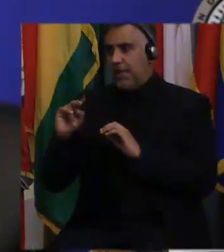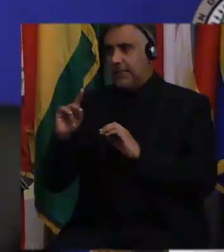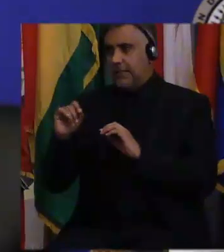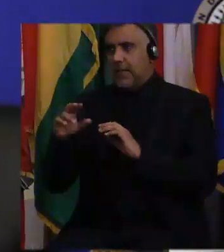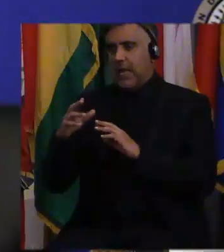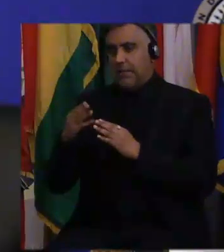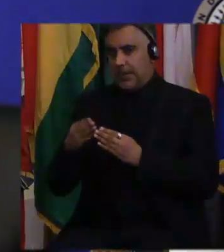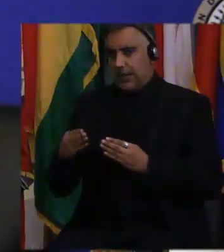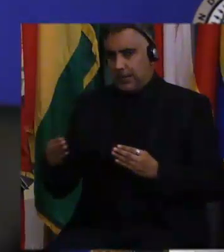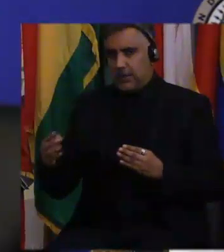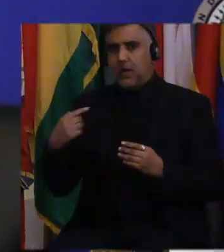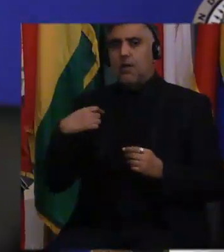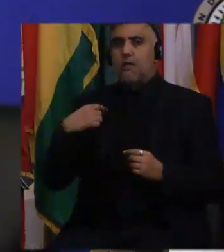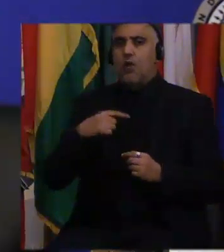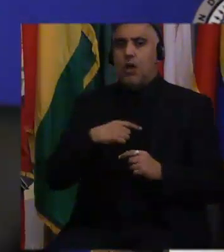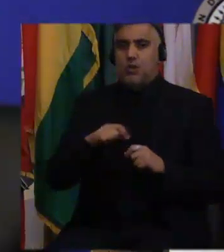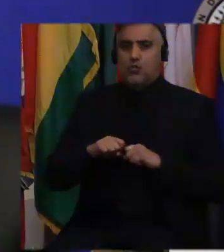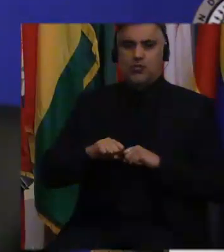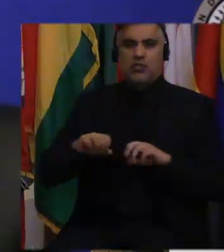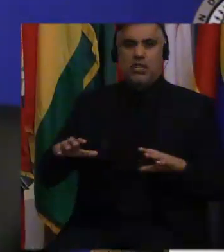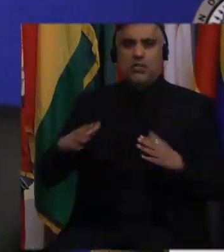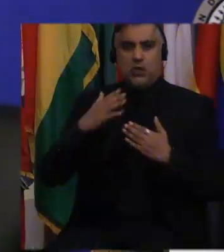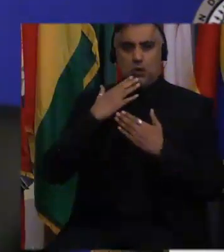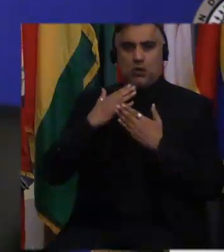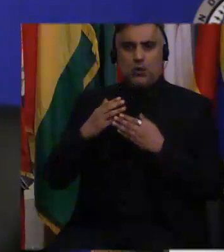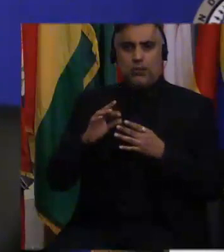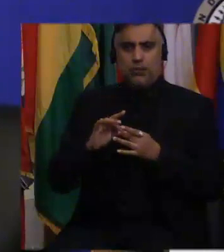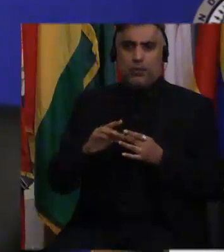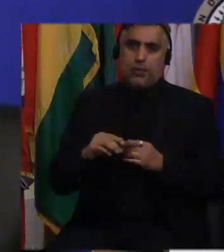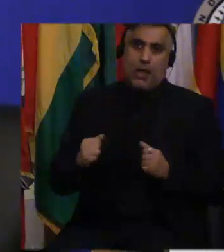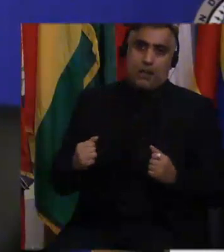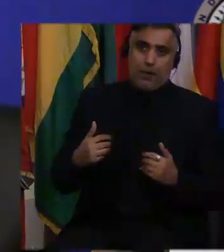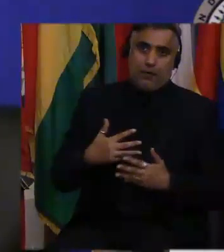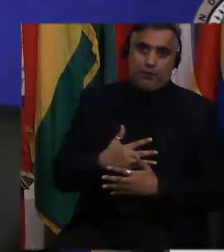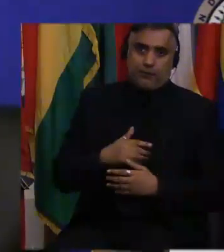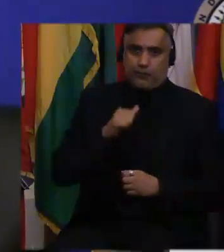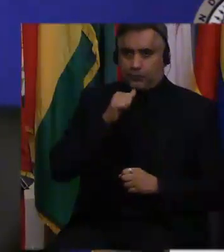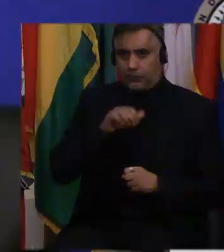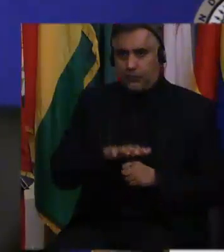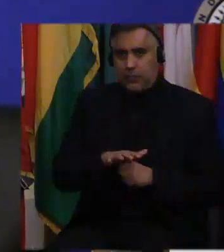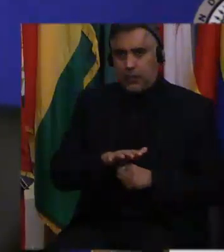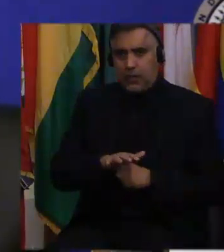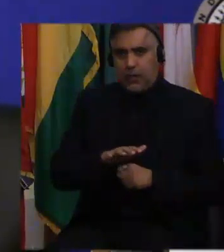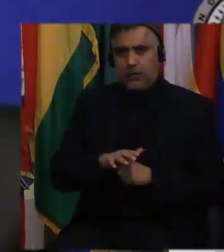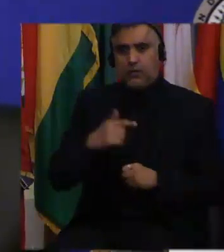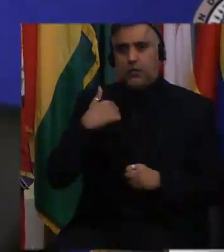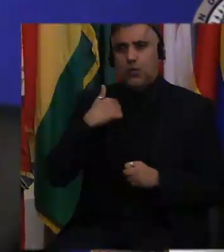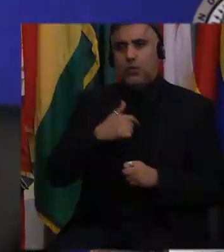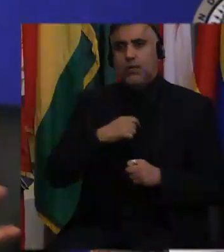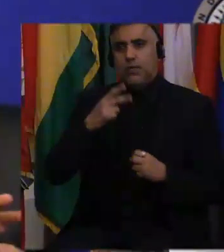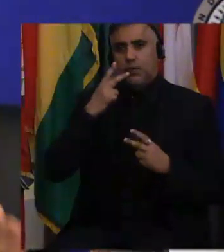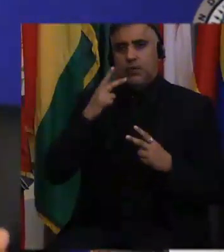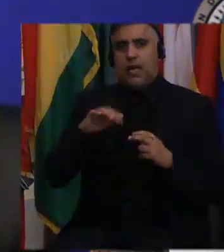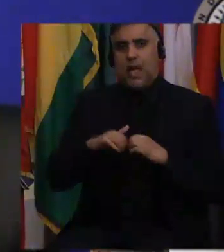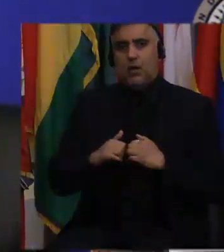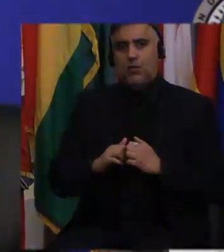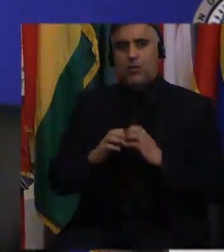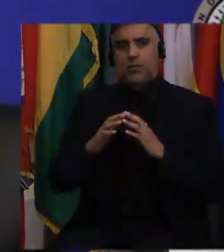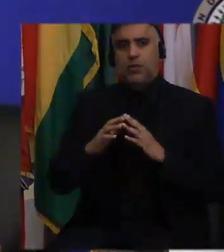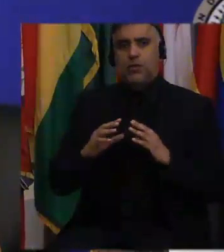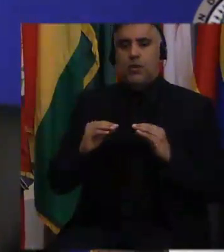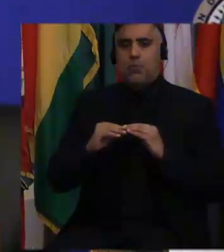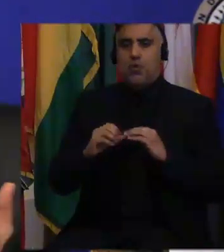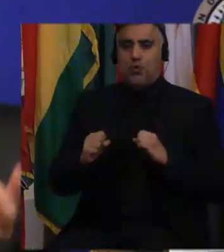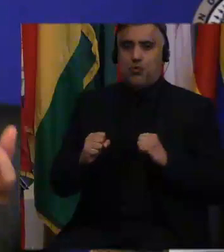regional mechanisms in order for us to send a good message. But I'm afraid that this is not enough. So we have to see how to build